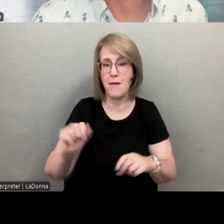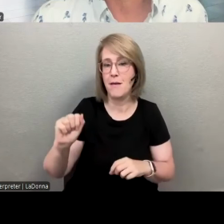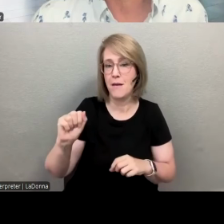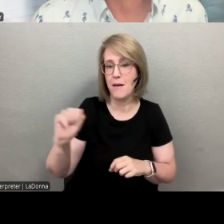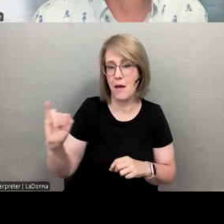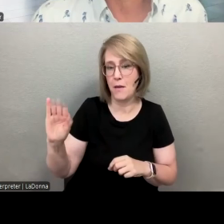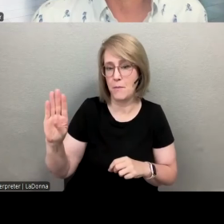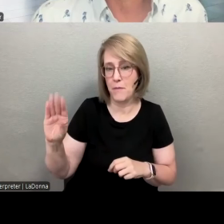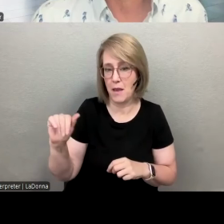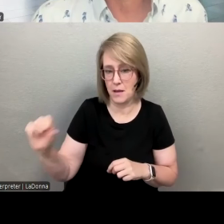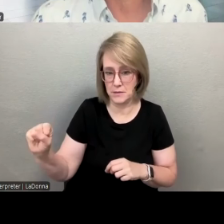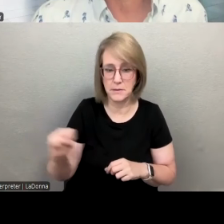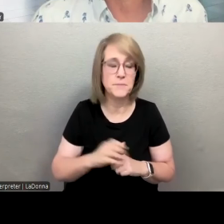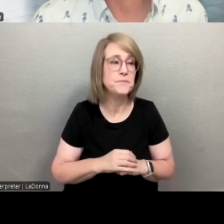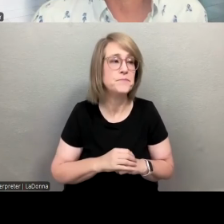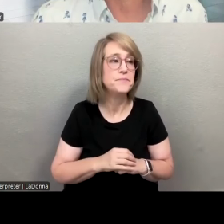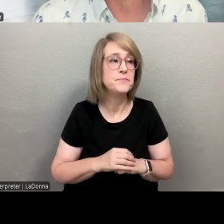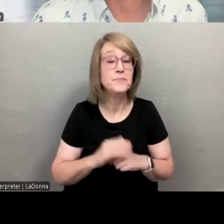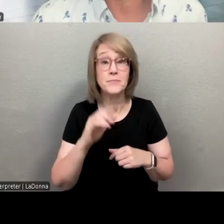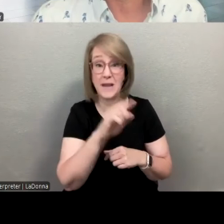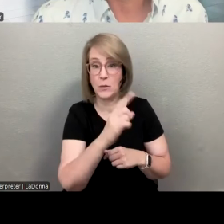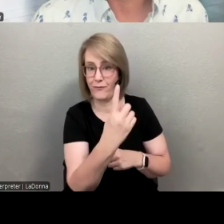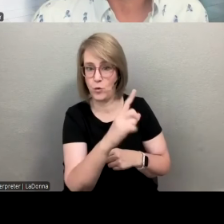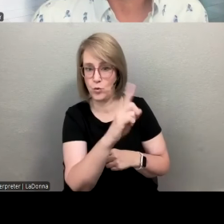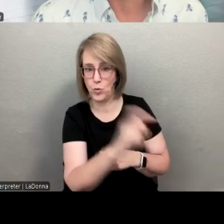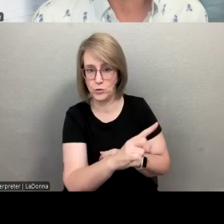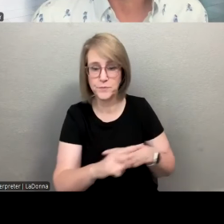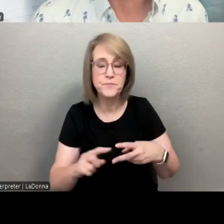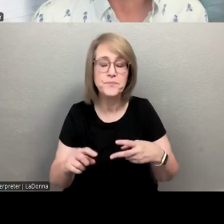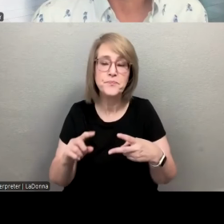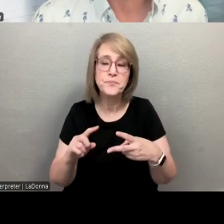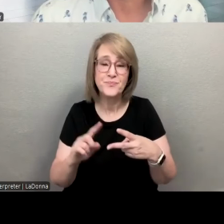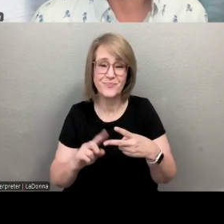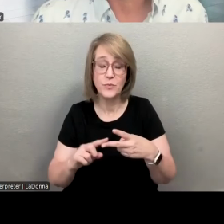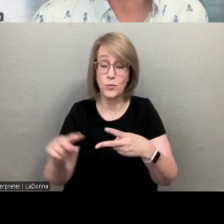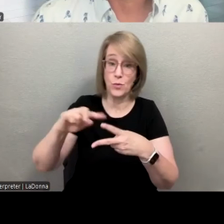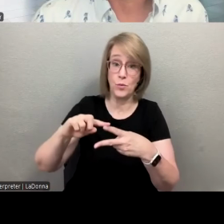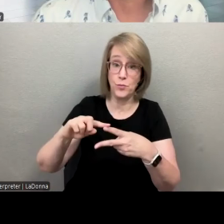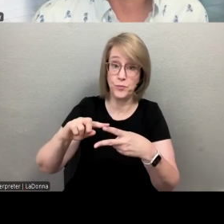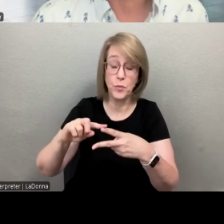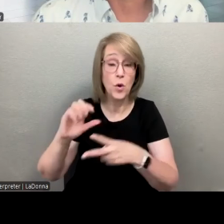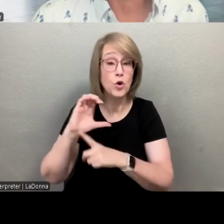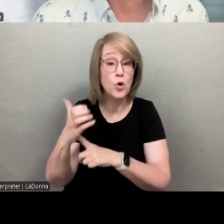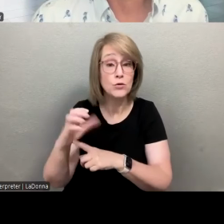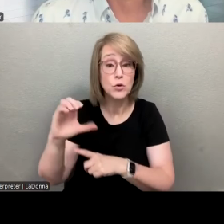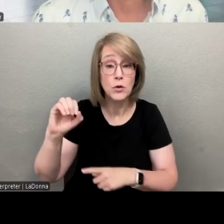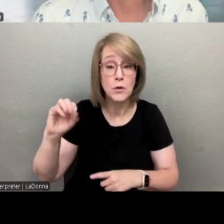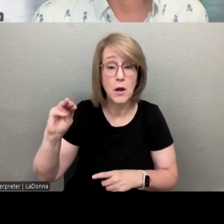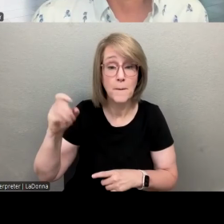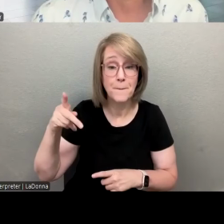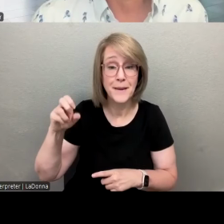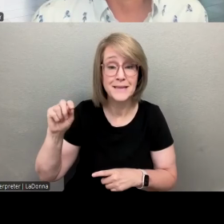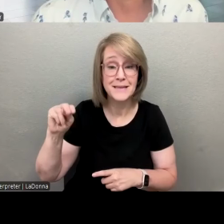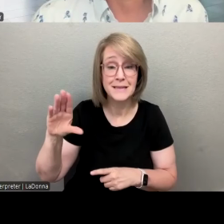is, can we actually assess things like cultural competence using these tools? I think there's a great discussion